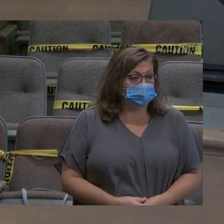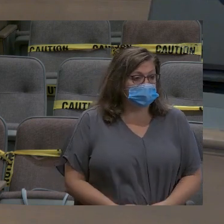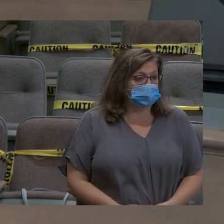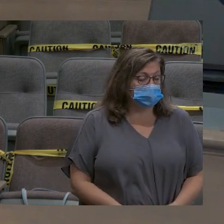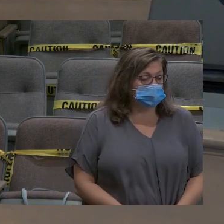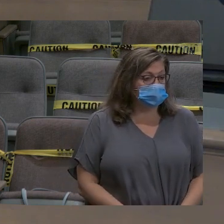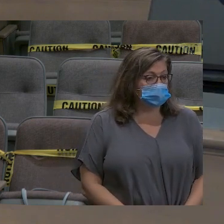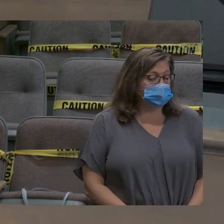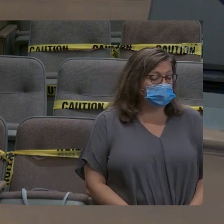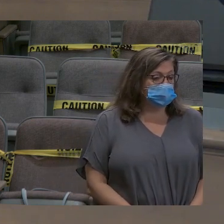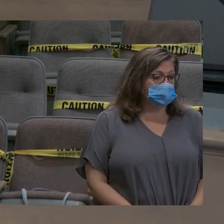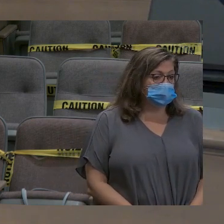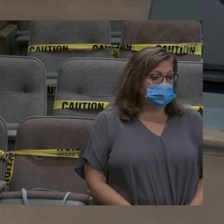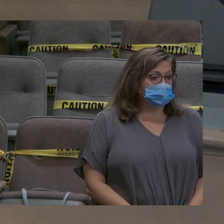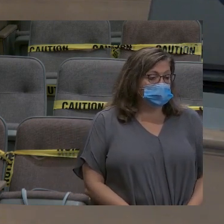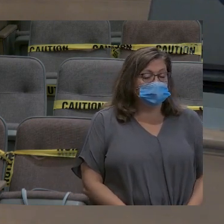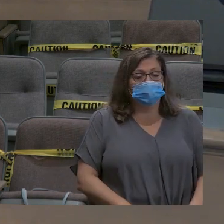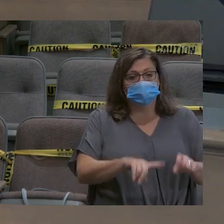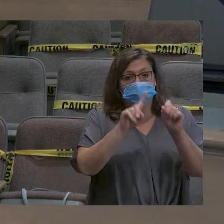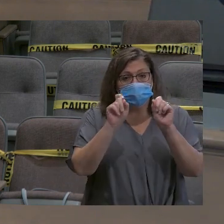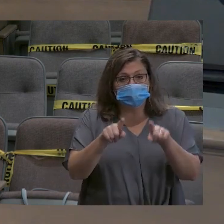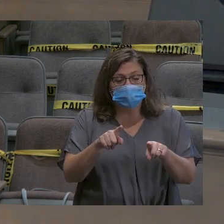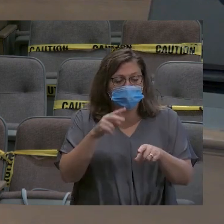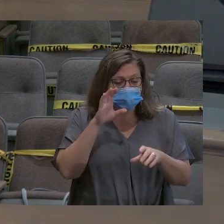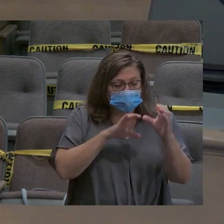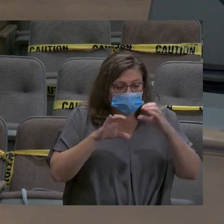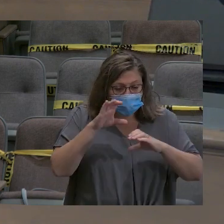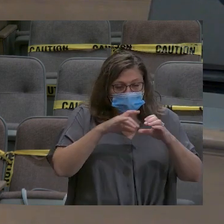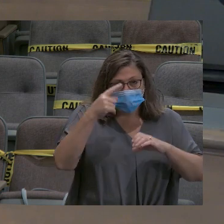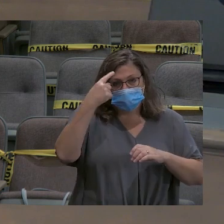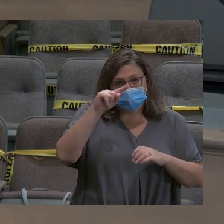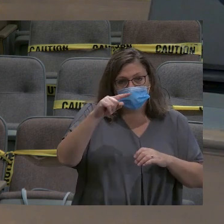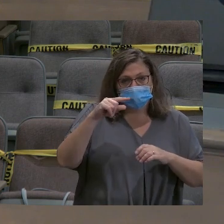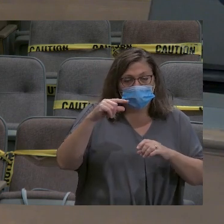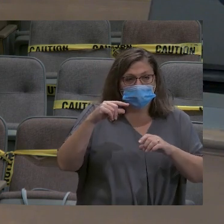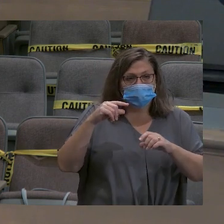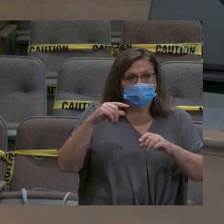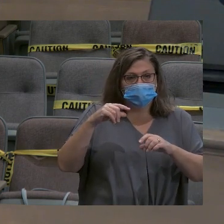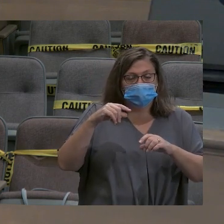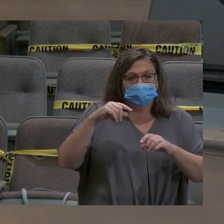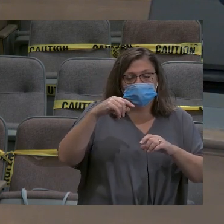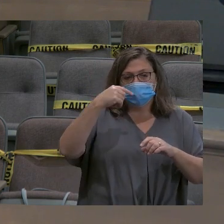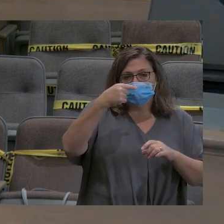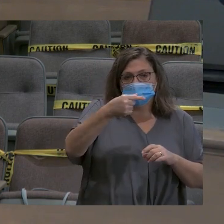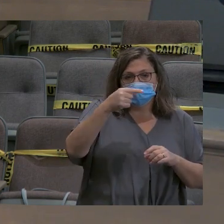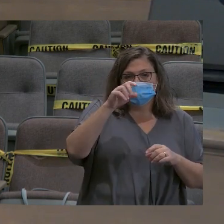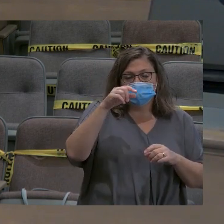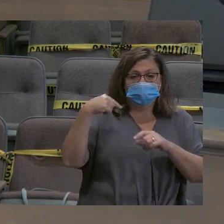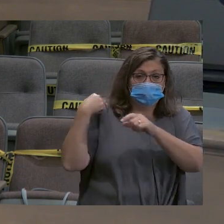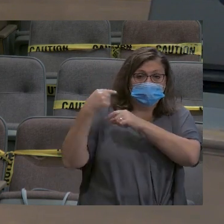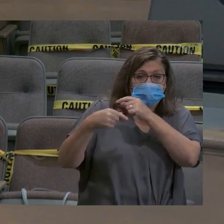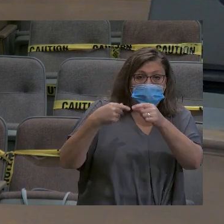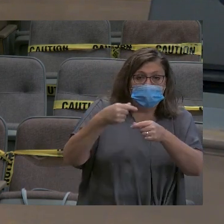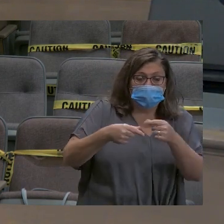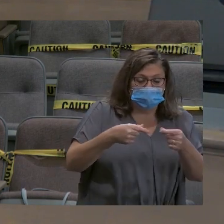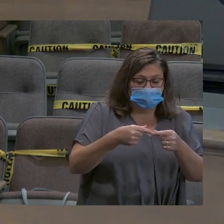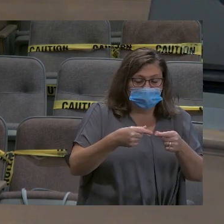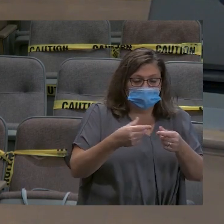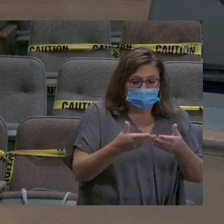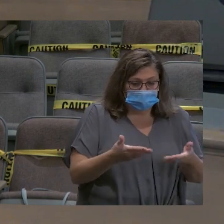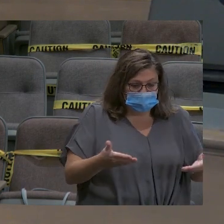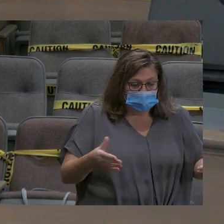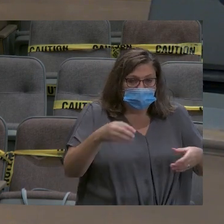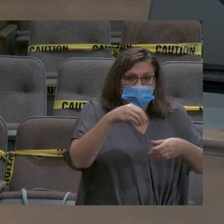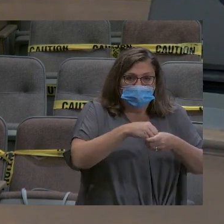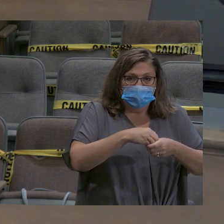it detects the genetic material for the virus. And generally, that material is going to linger